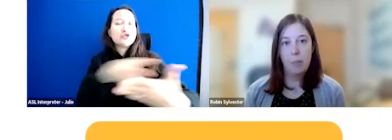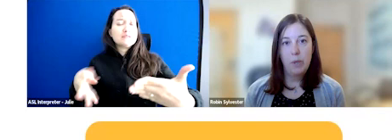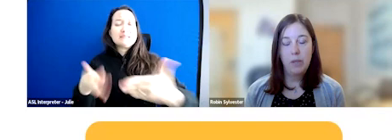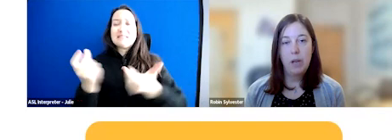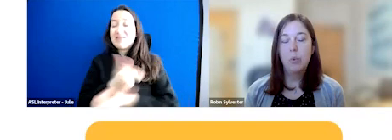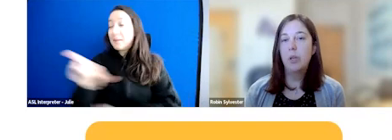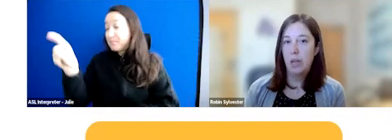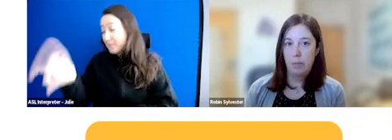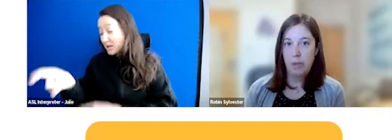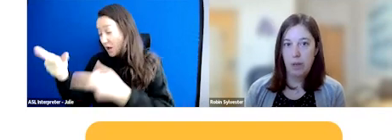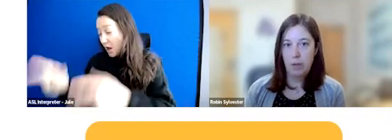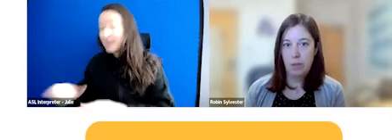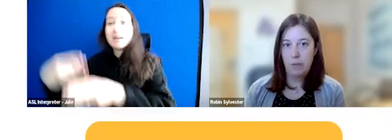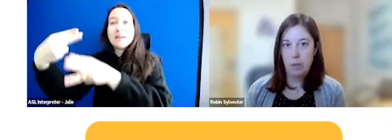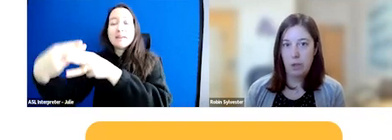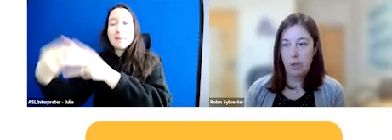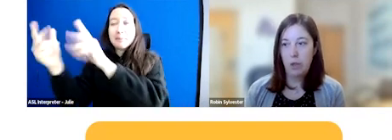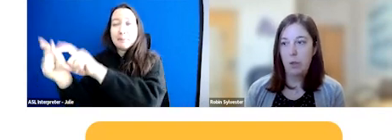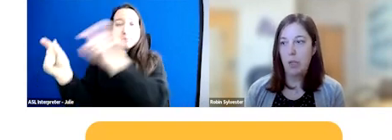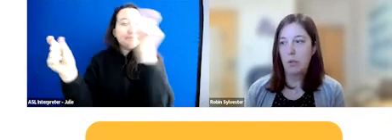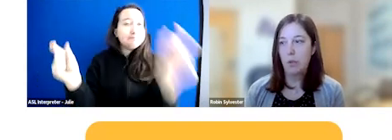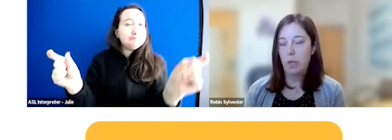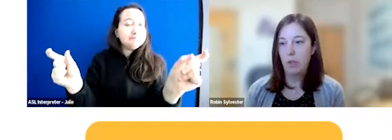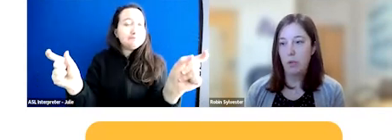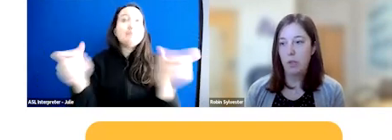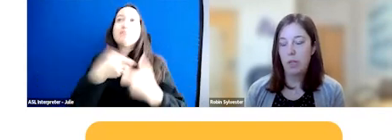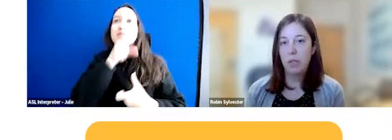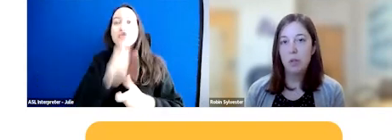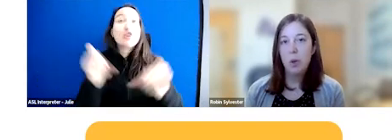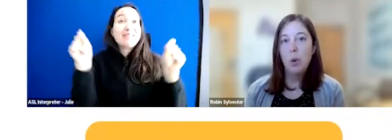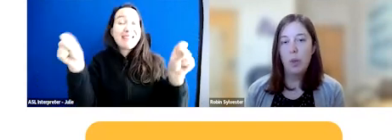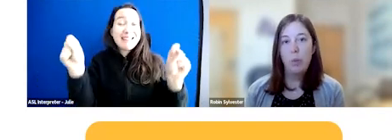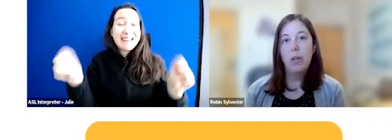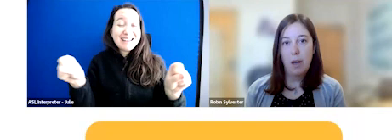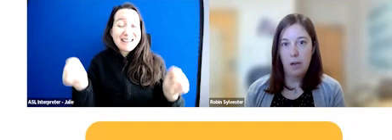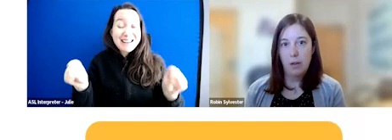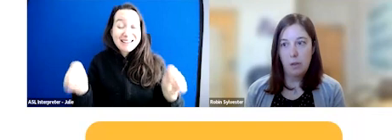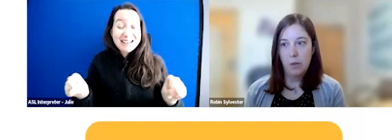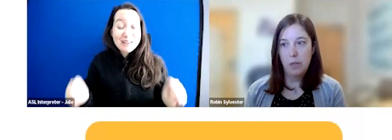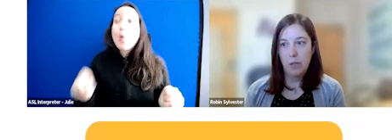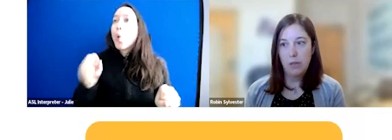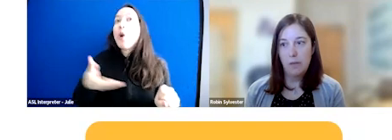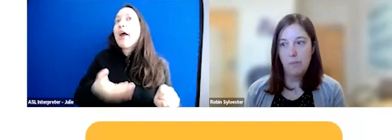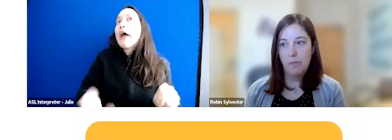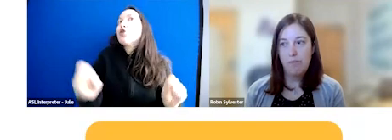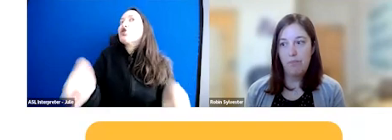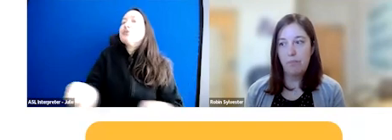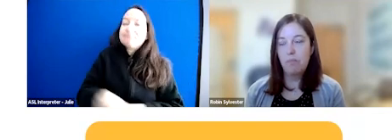need to happen and put names on the other side of the chart and make sure that we can do those things or that we can hire to do those